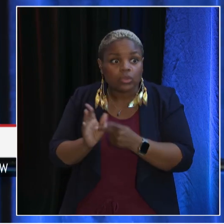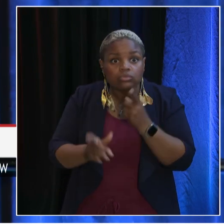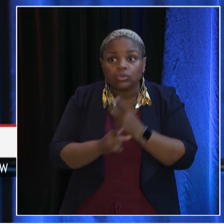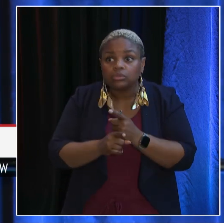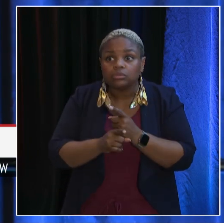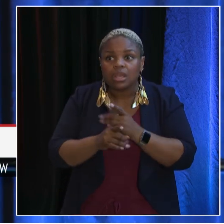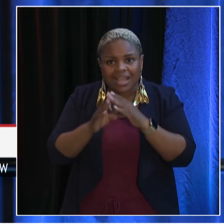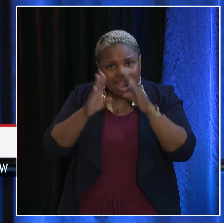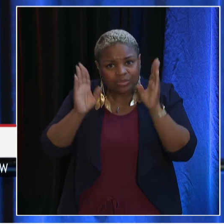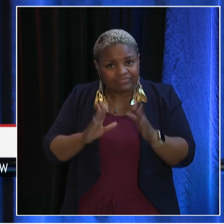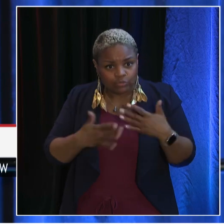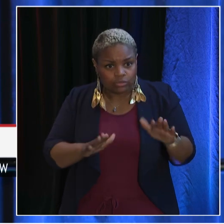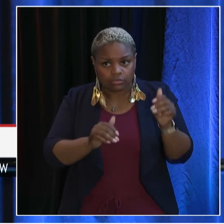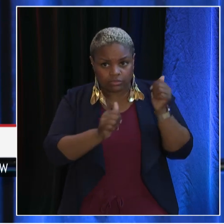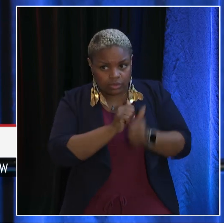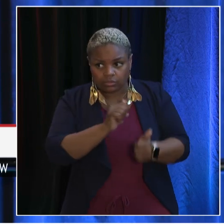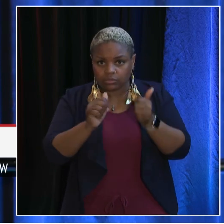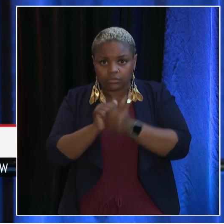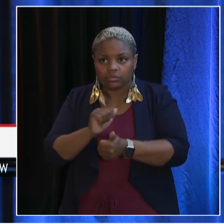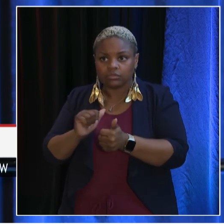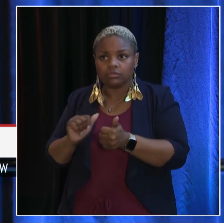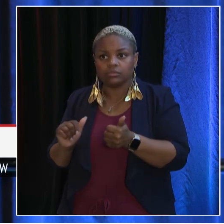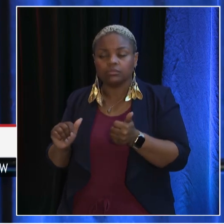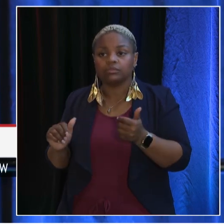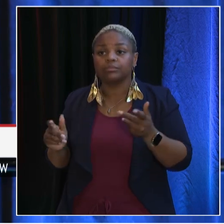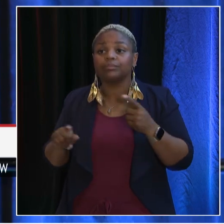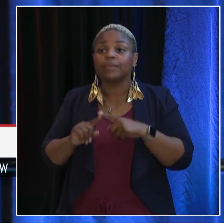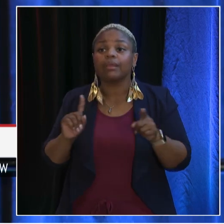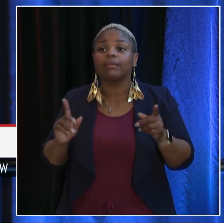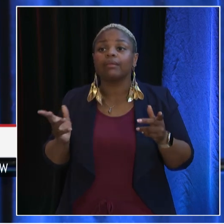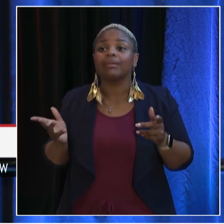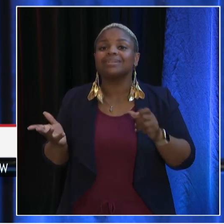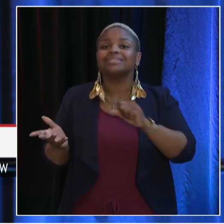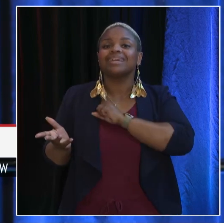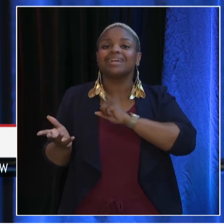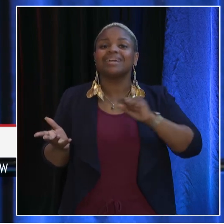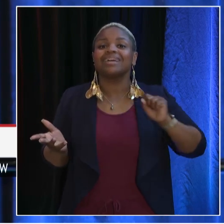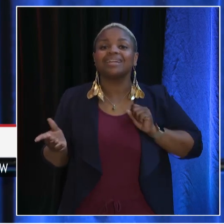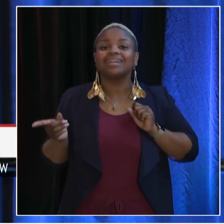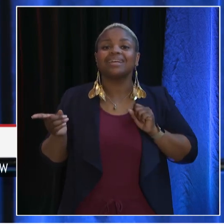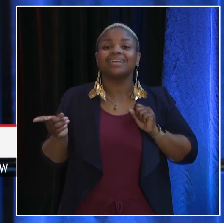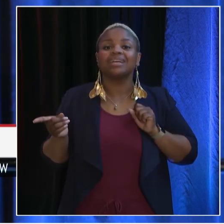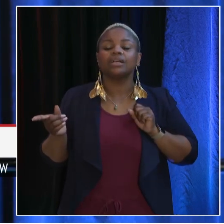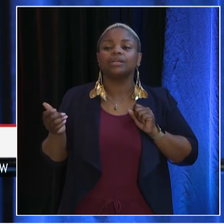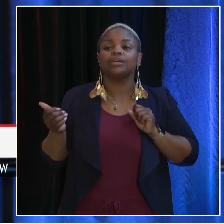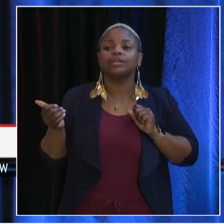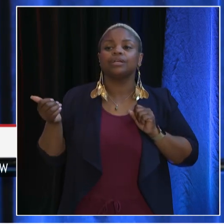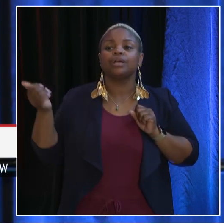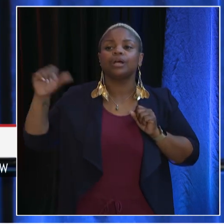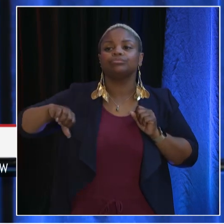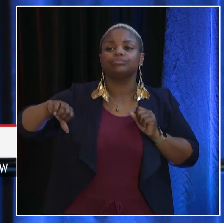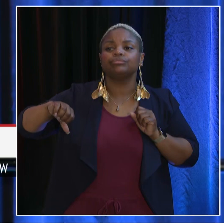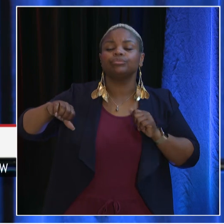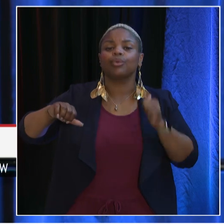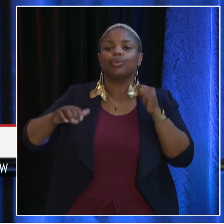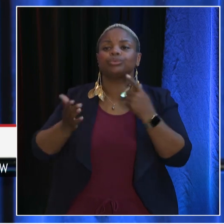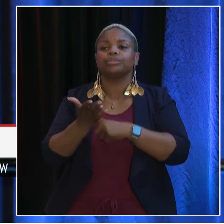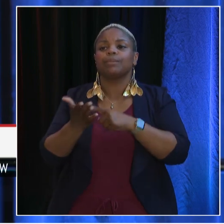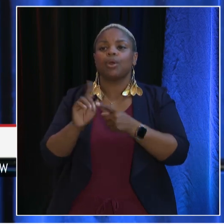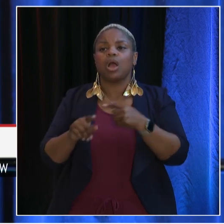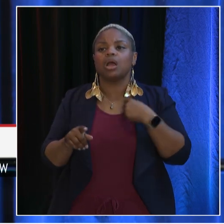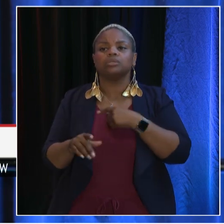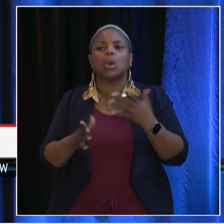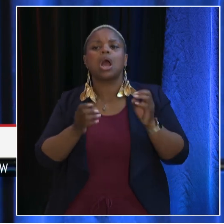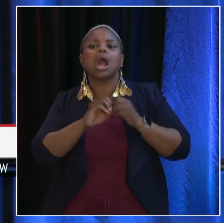times. And in the Senate, they no longer talk about us not being able to take care of ourselves.